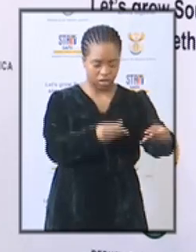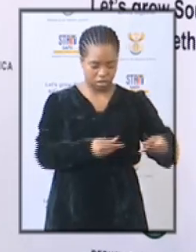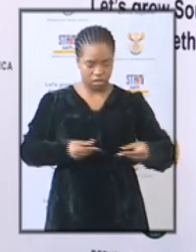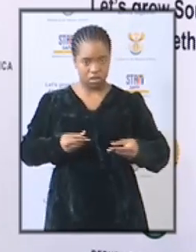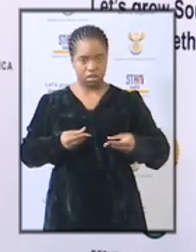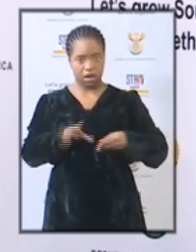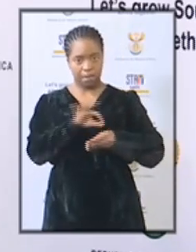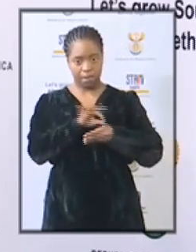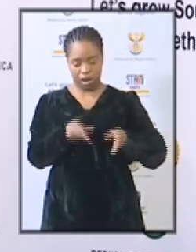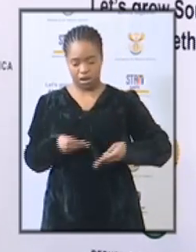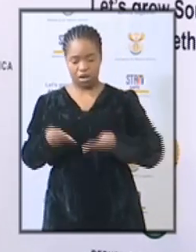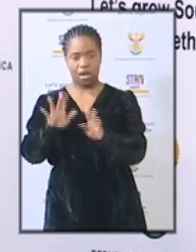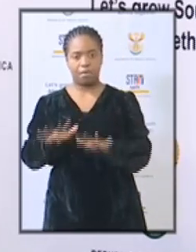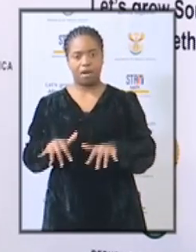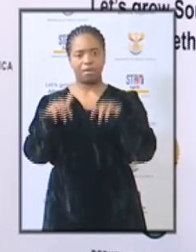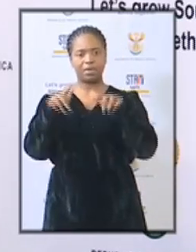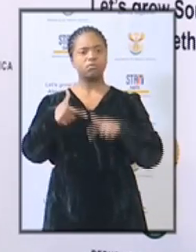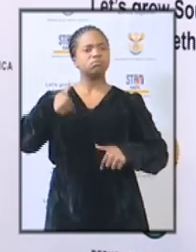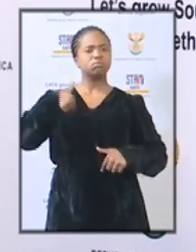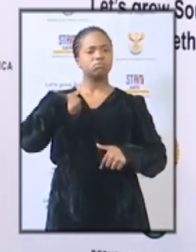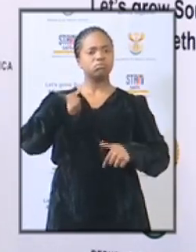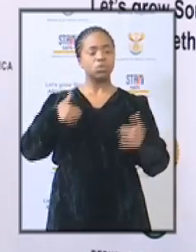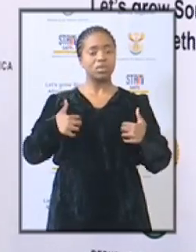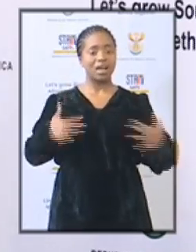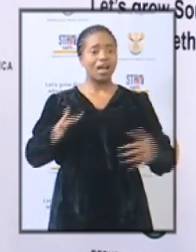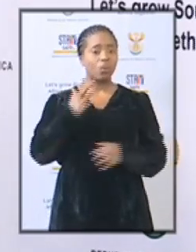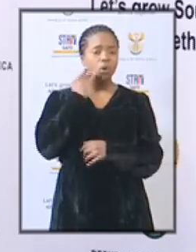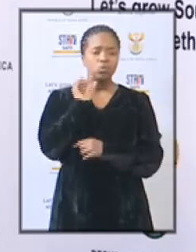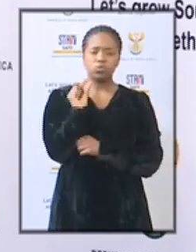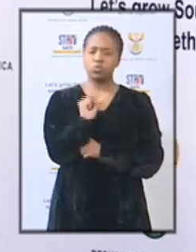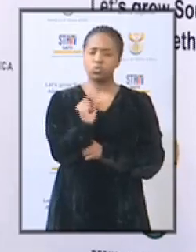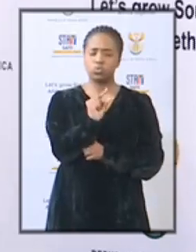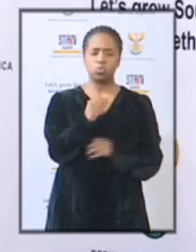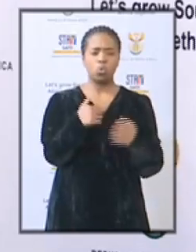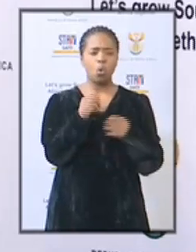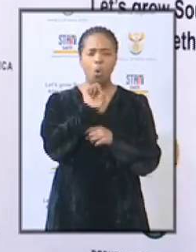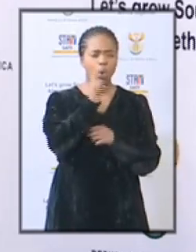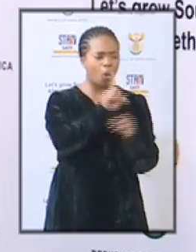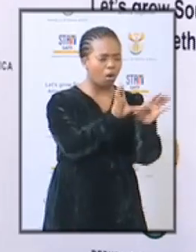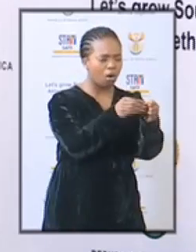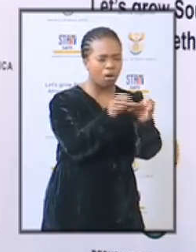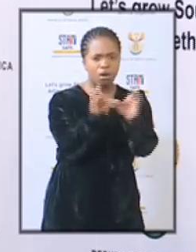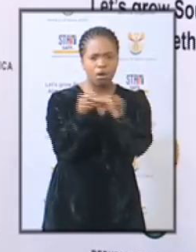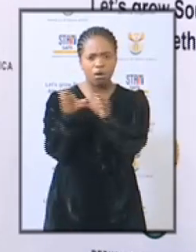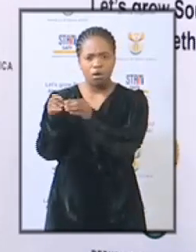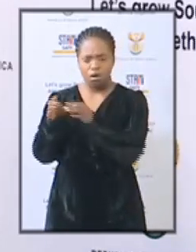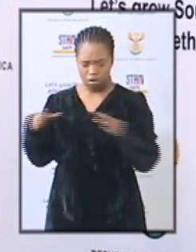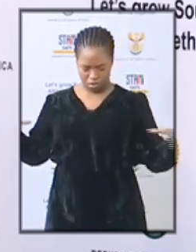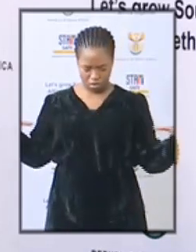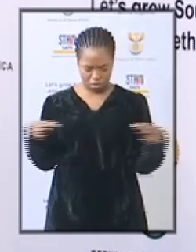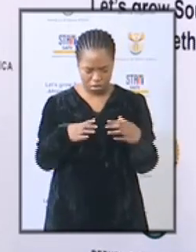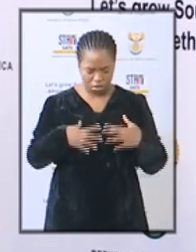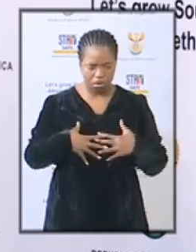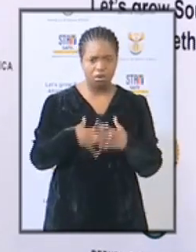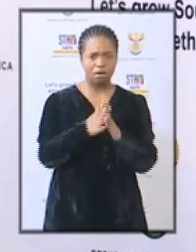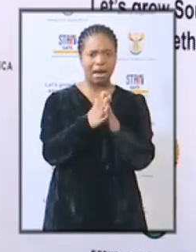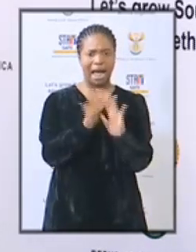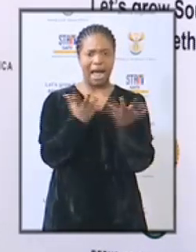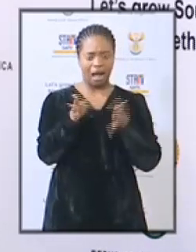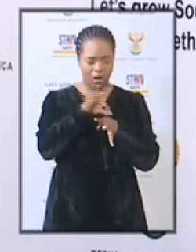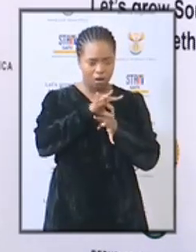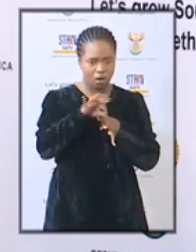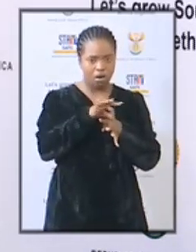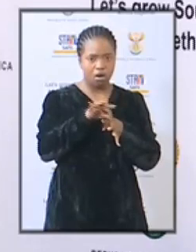the department is to start as soon as possible working together with our sector with the implementation of the recovery